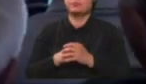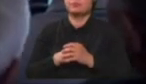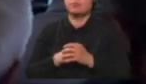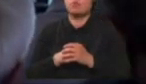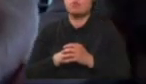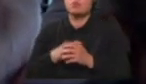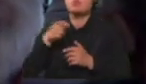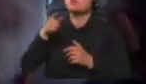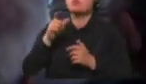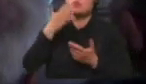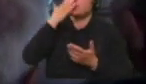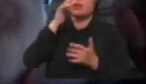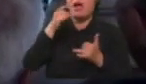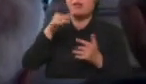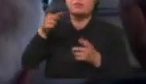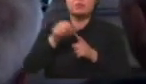And here?